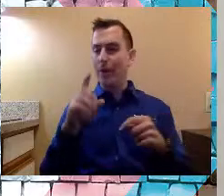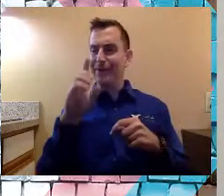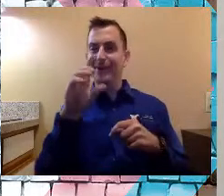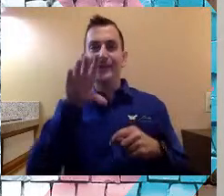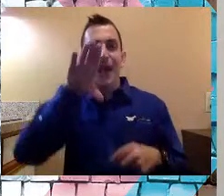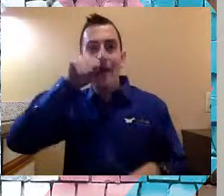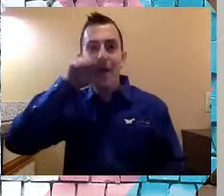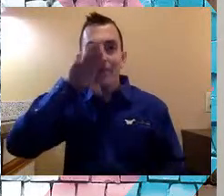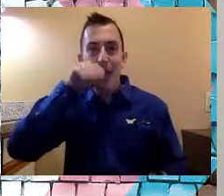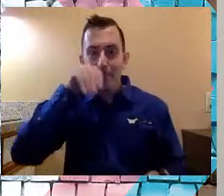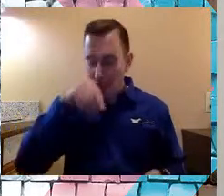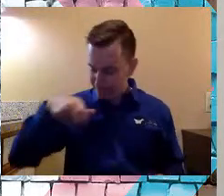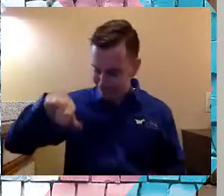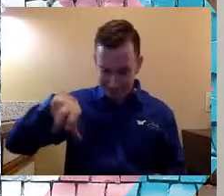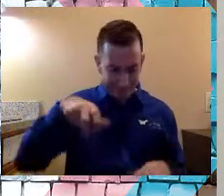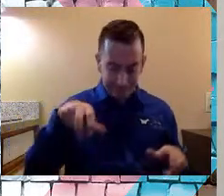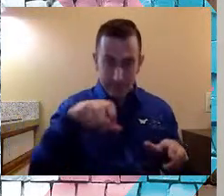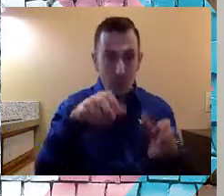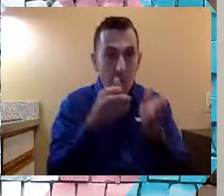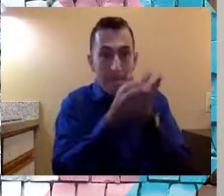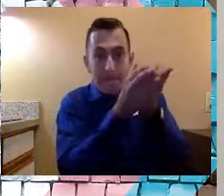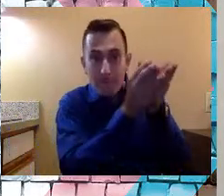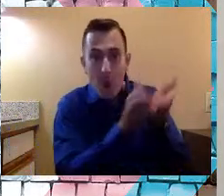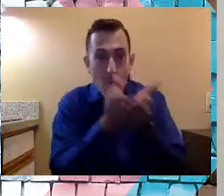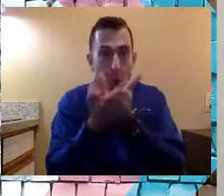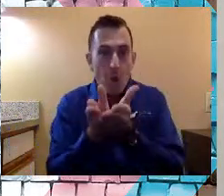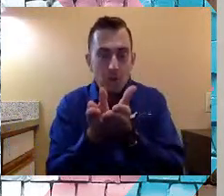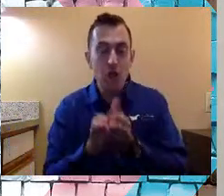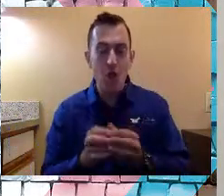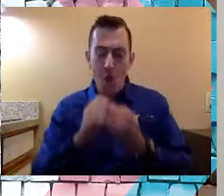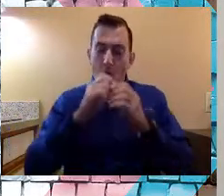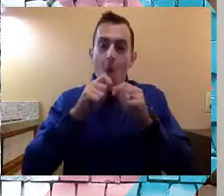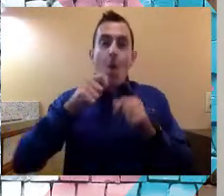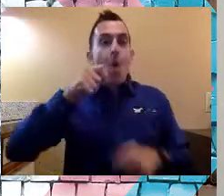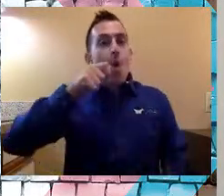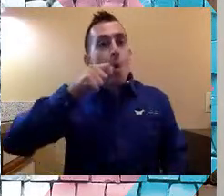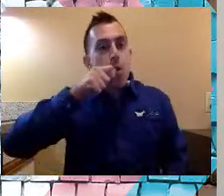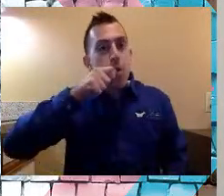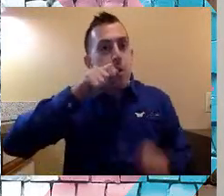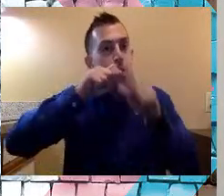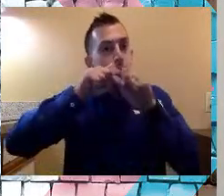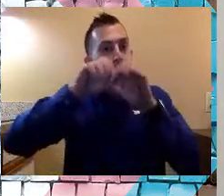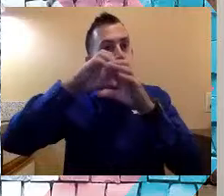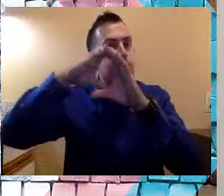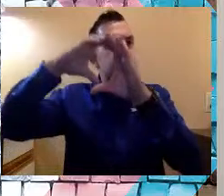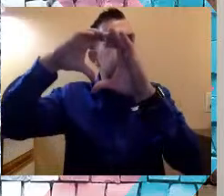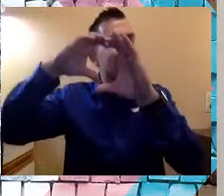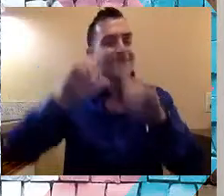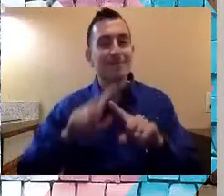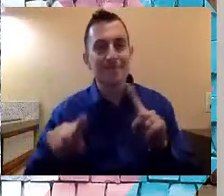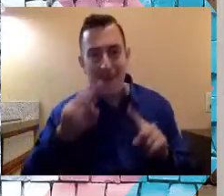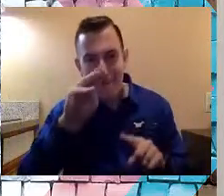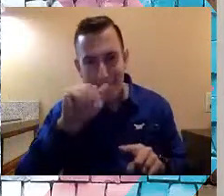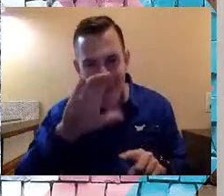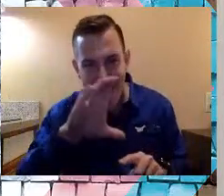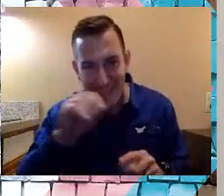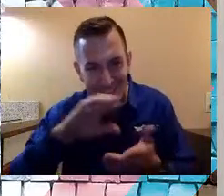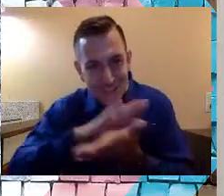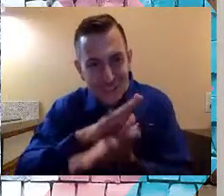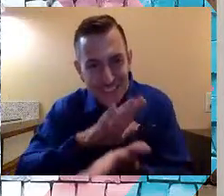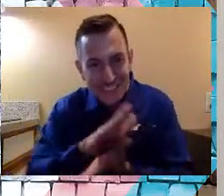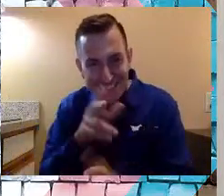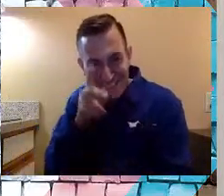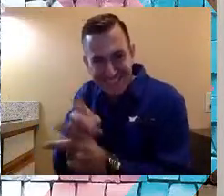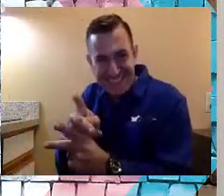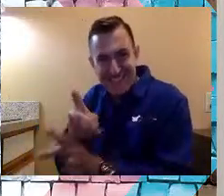boats, or you could make bubbles. But let's keep the macaroni and cheese at the dinner table. A